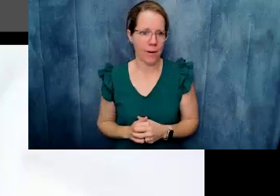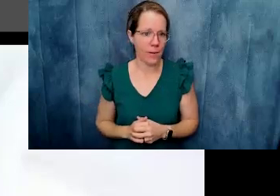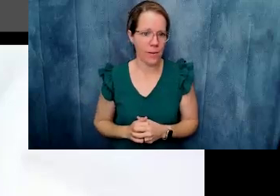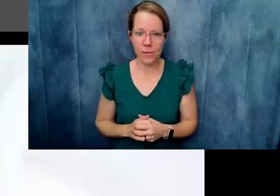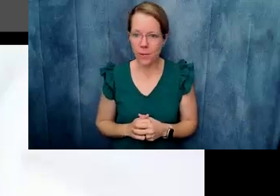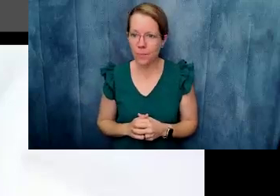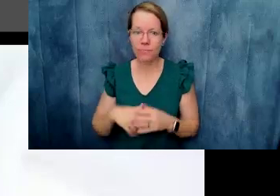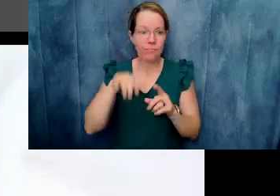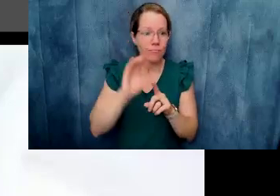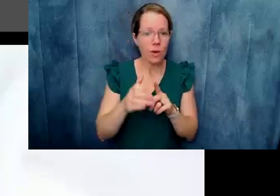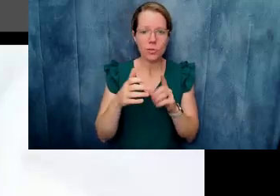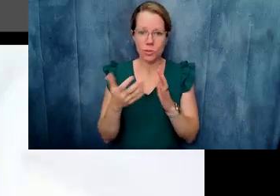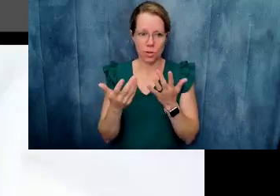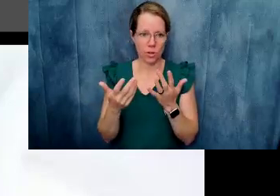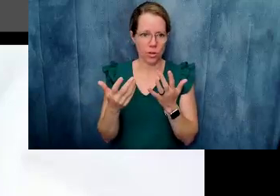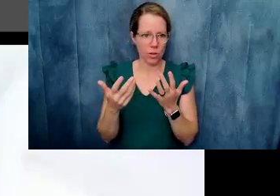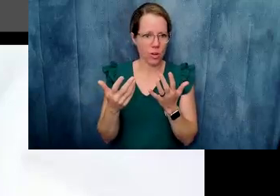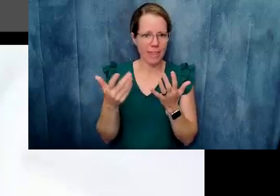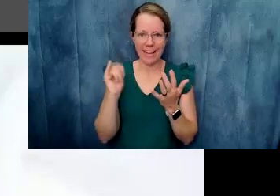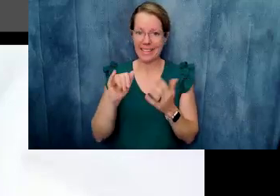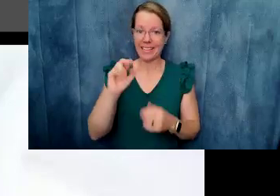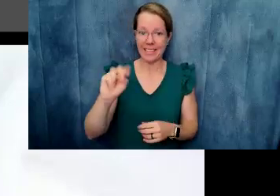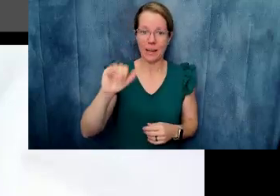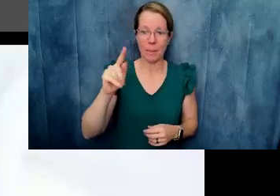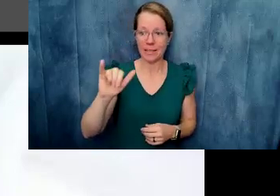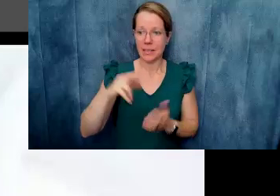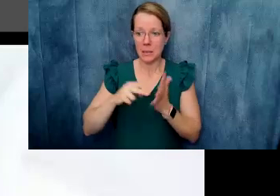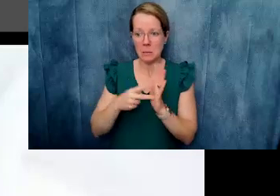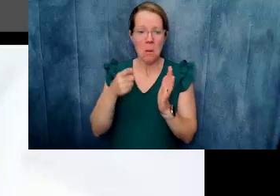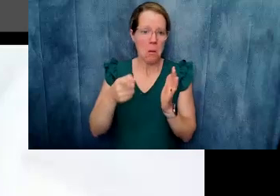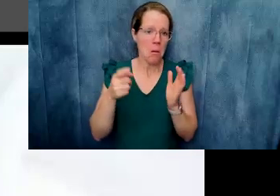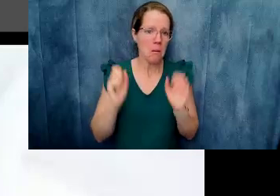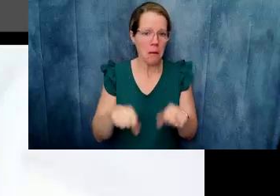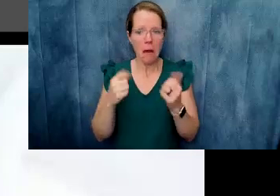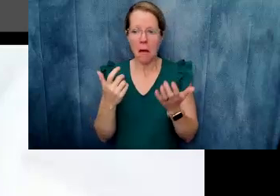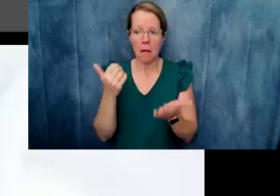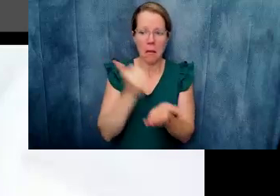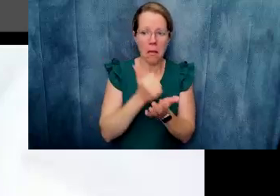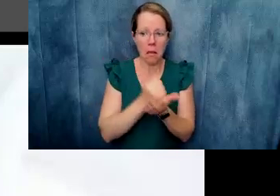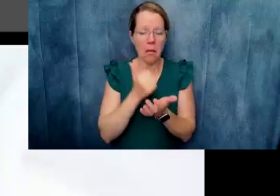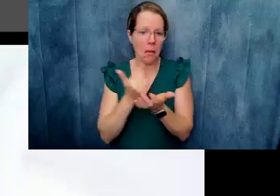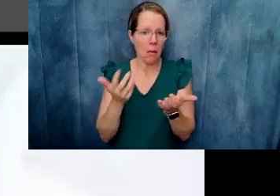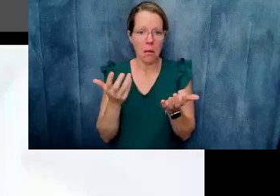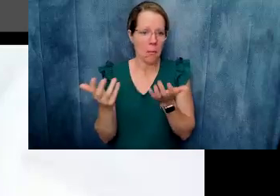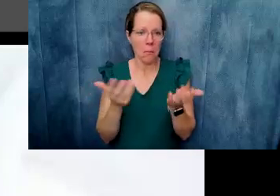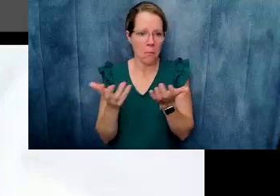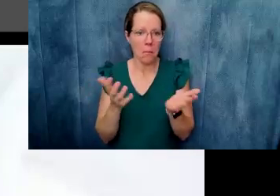people need to heal, and we're humans and we can all heal. And then cultural blindness, and you don't see difference. Pre-competence, when you know you want to change.